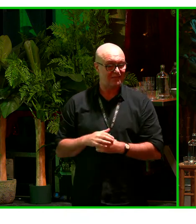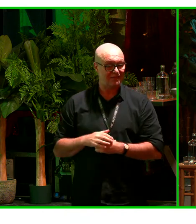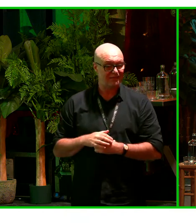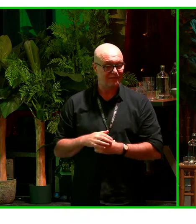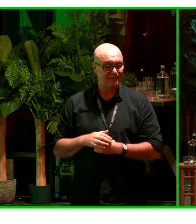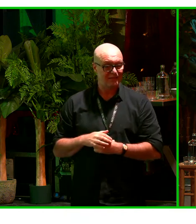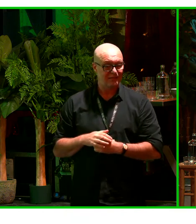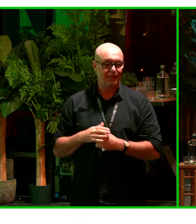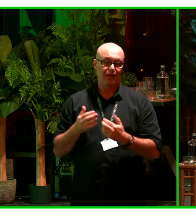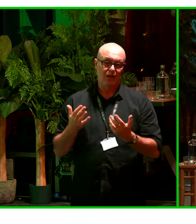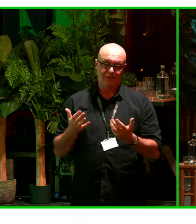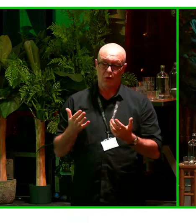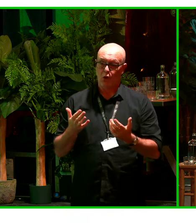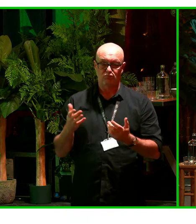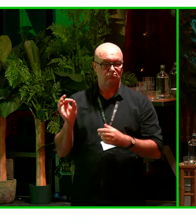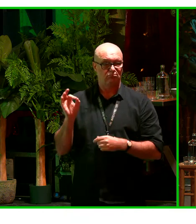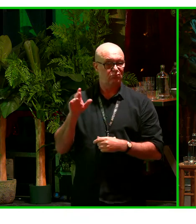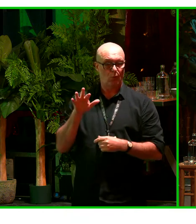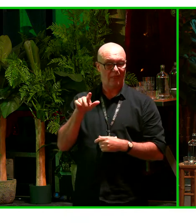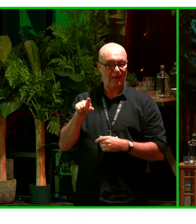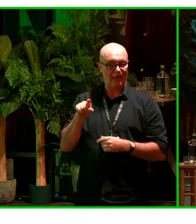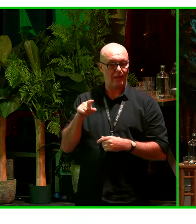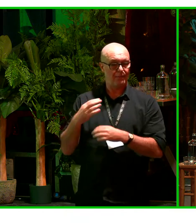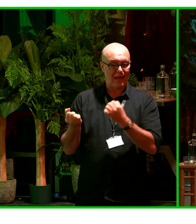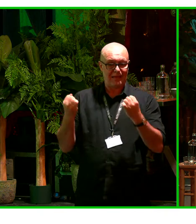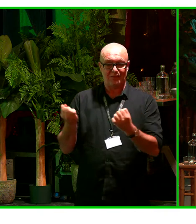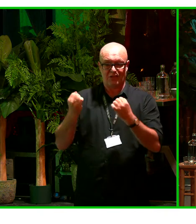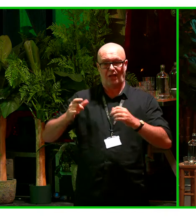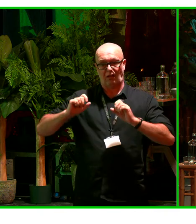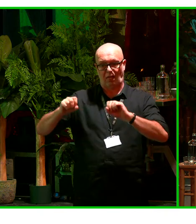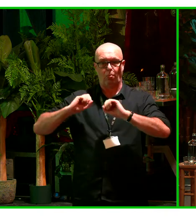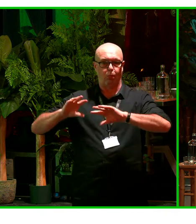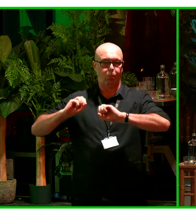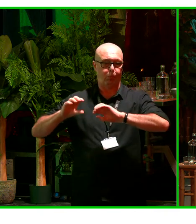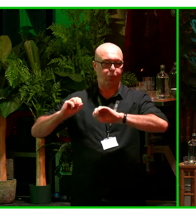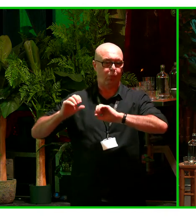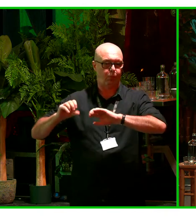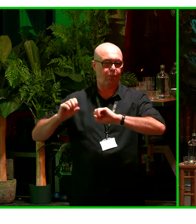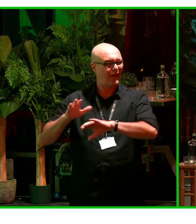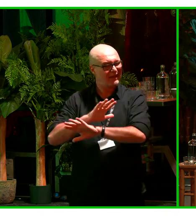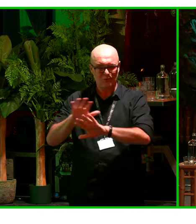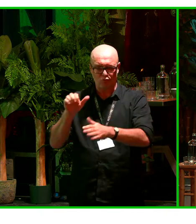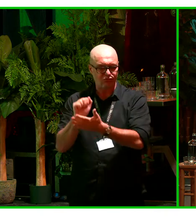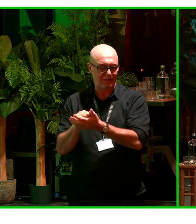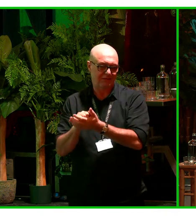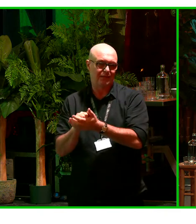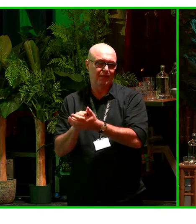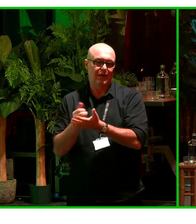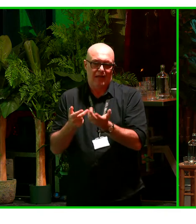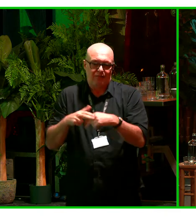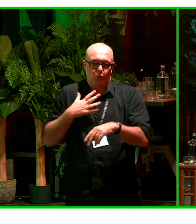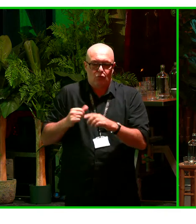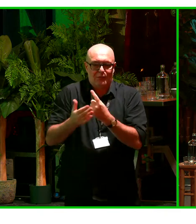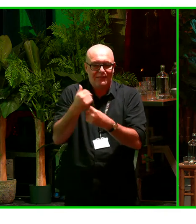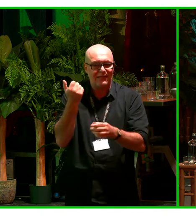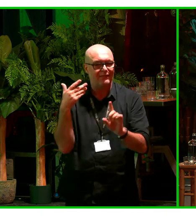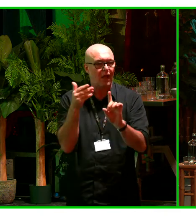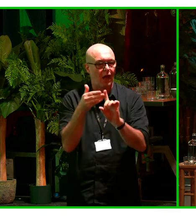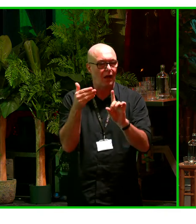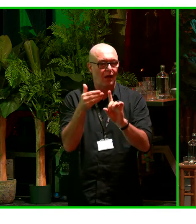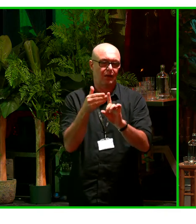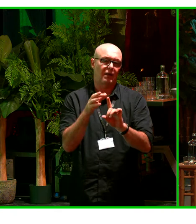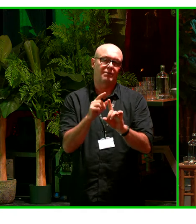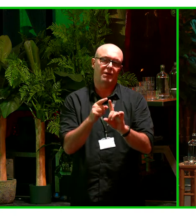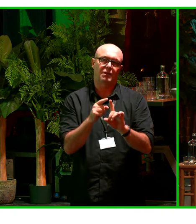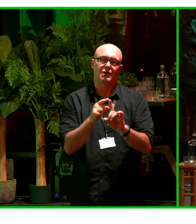they were sitting largely empty. And quite frankly, that's probably not good enough if we're going to realize some of our targets. But there's